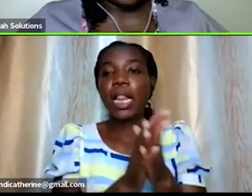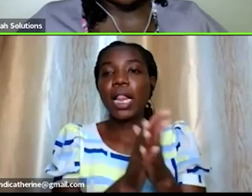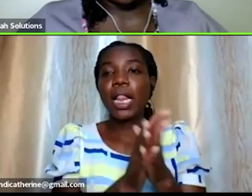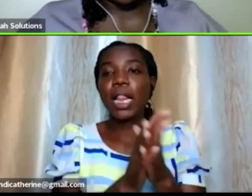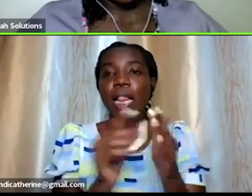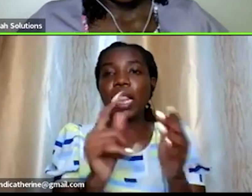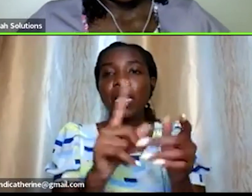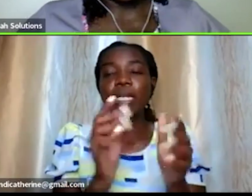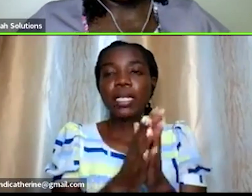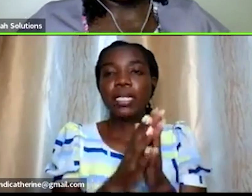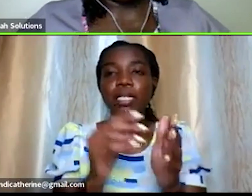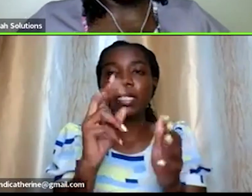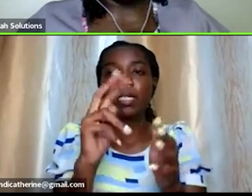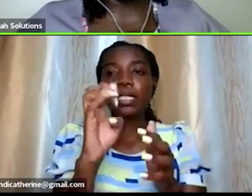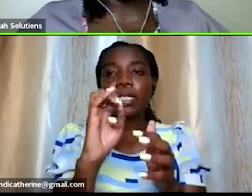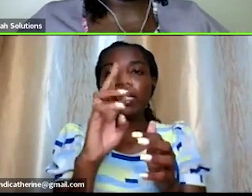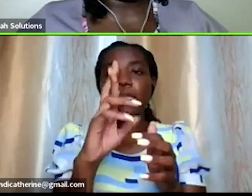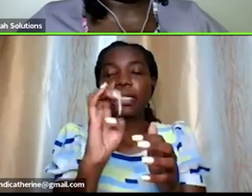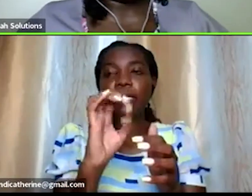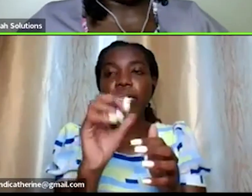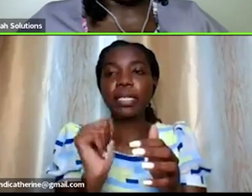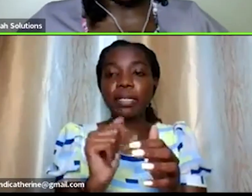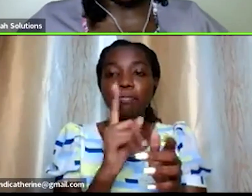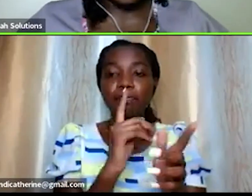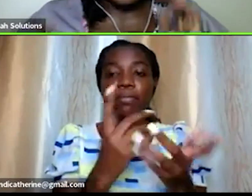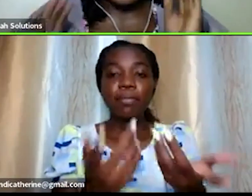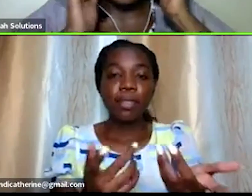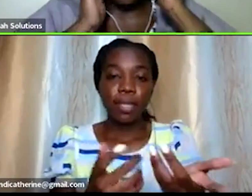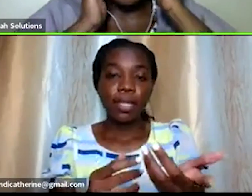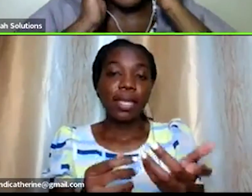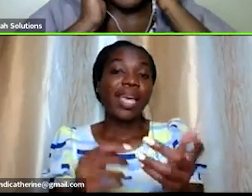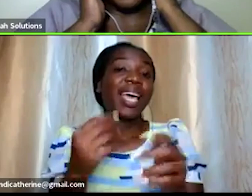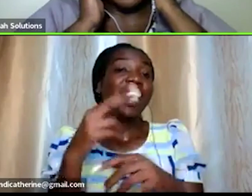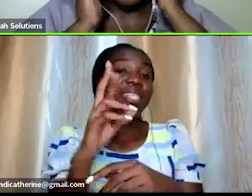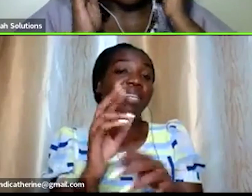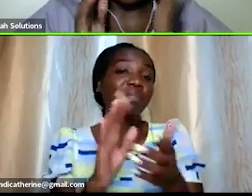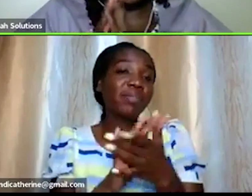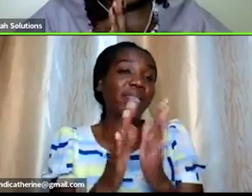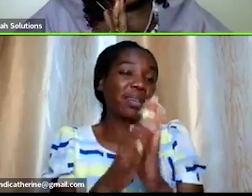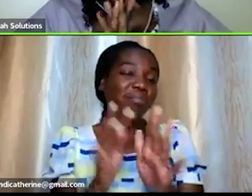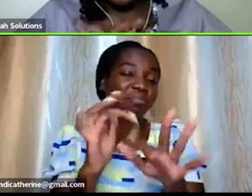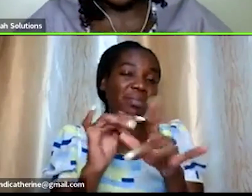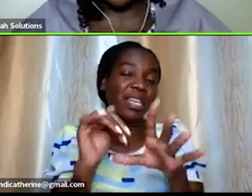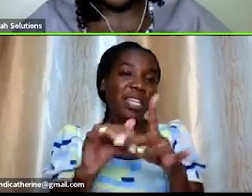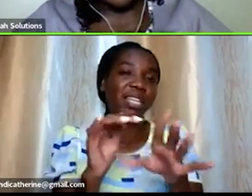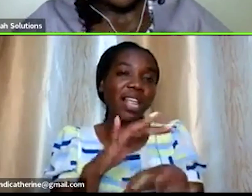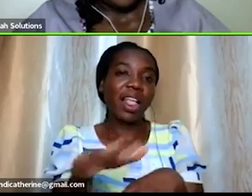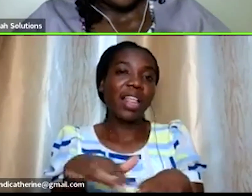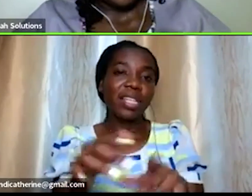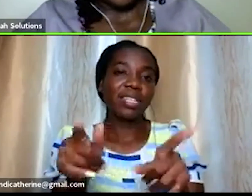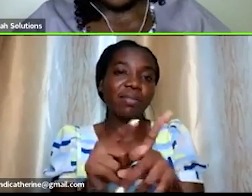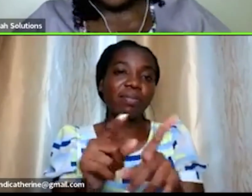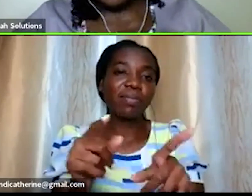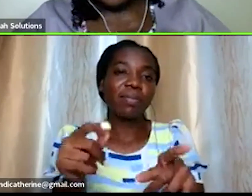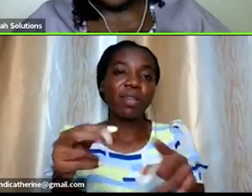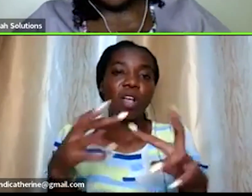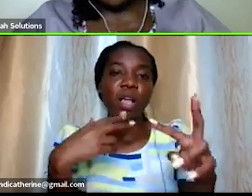Nerea alluded to it. Is HR becoming extinct in some sectors like hospitality industry?